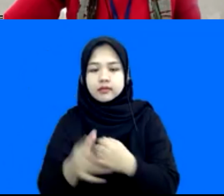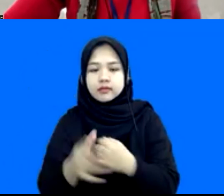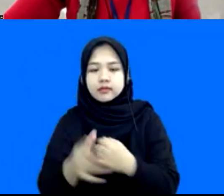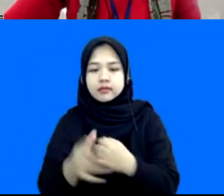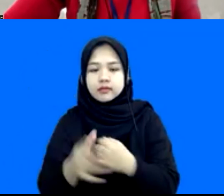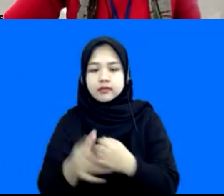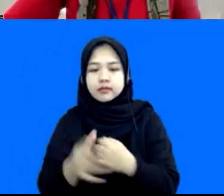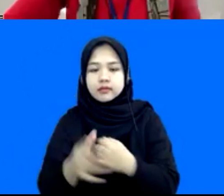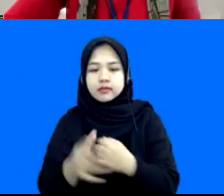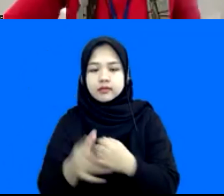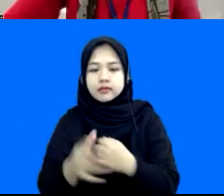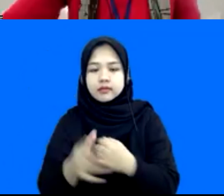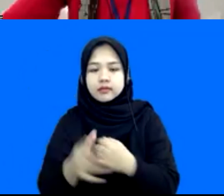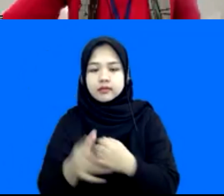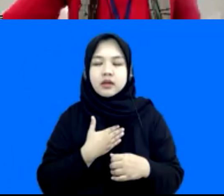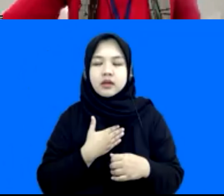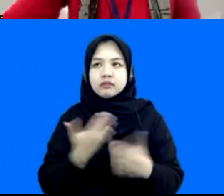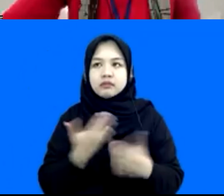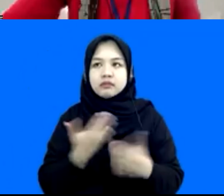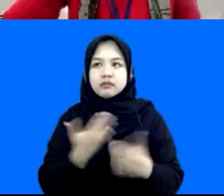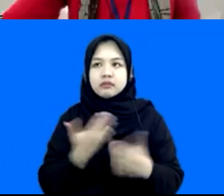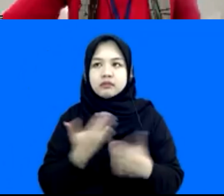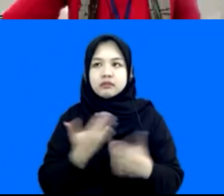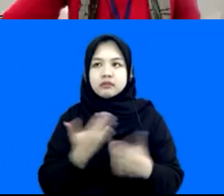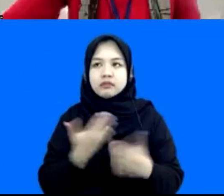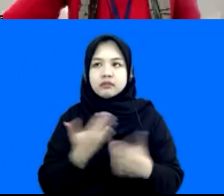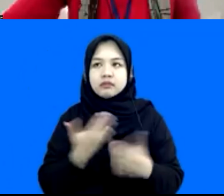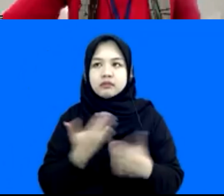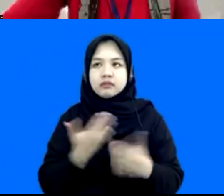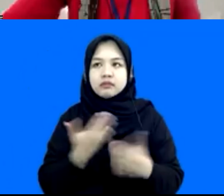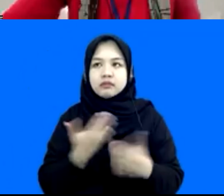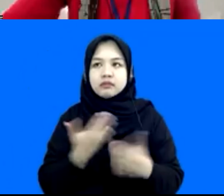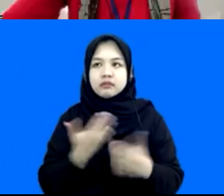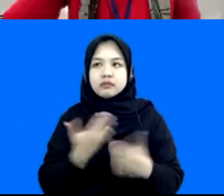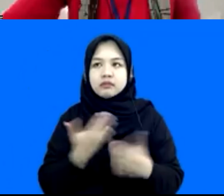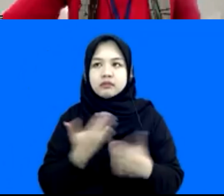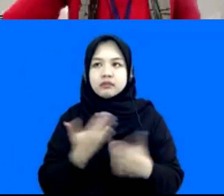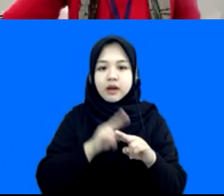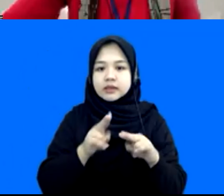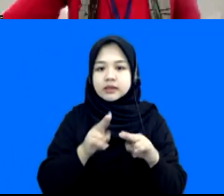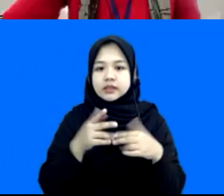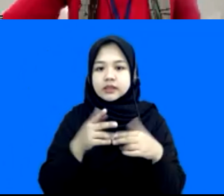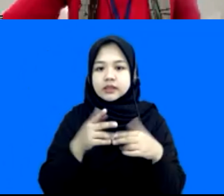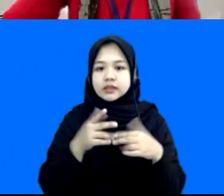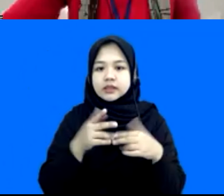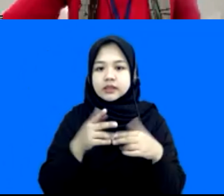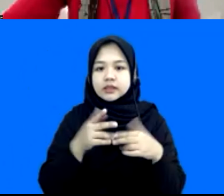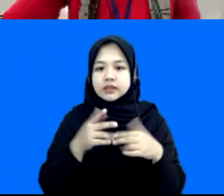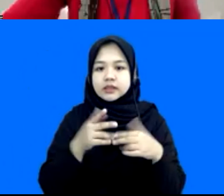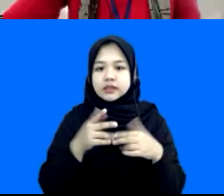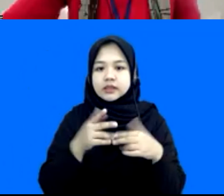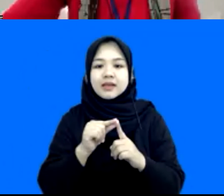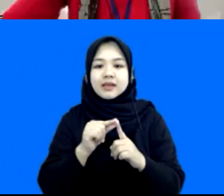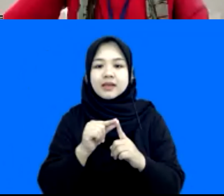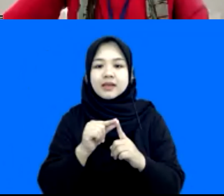now we're talking about reparations also because of Pakistan, but we need to prepare. And